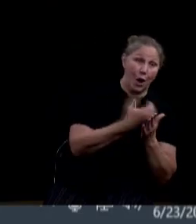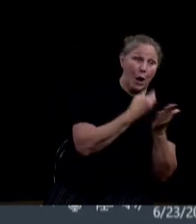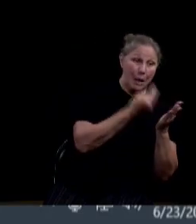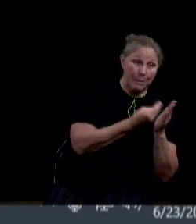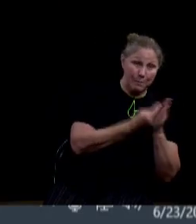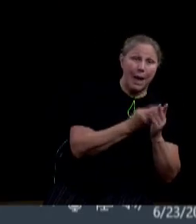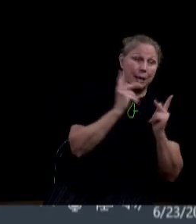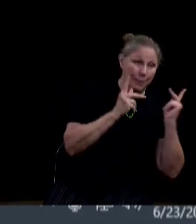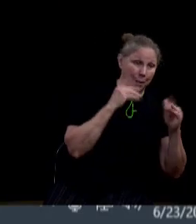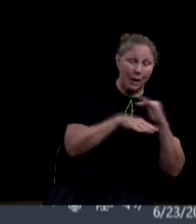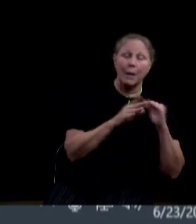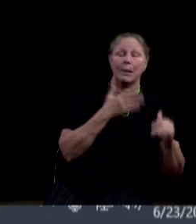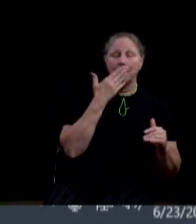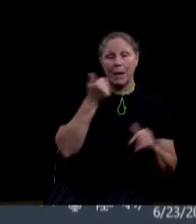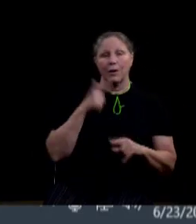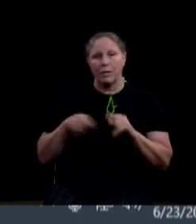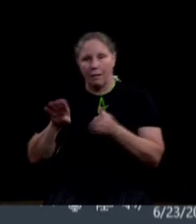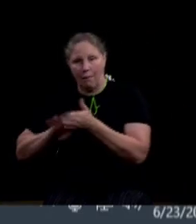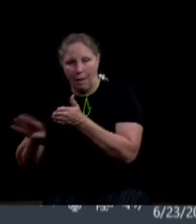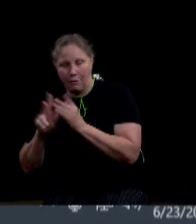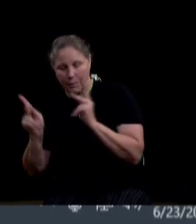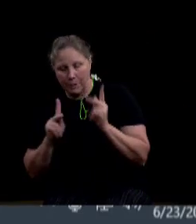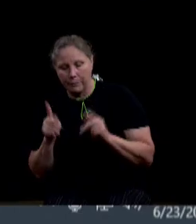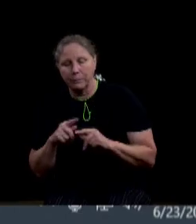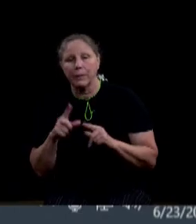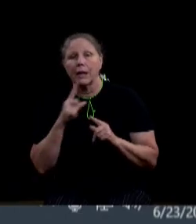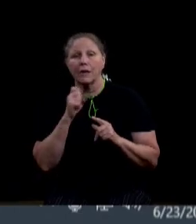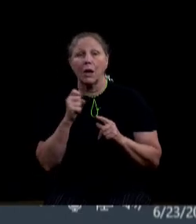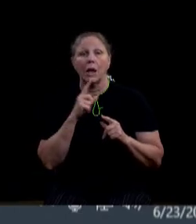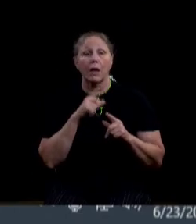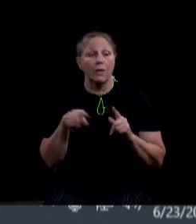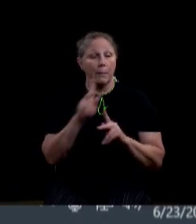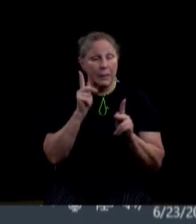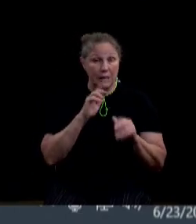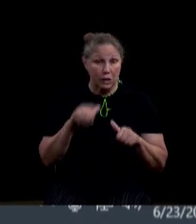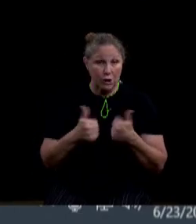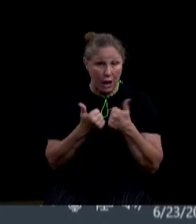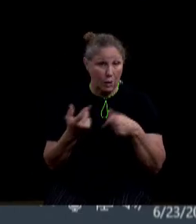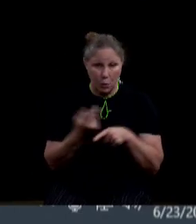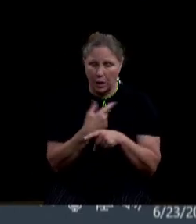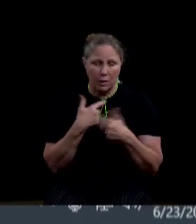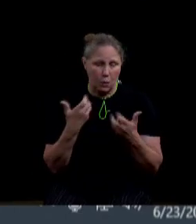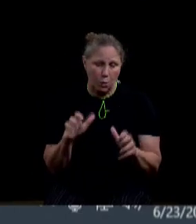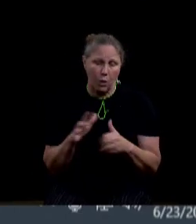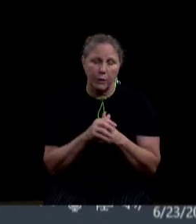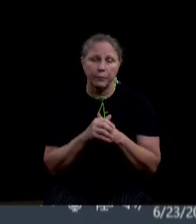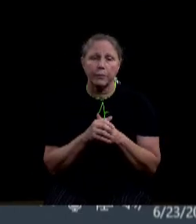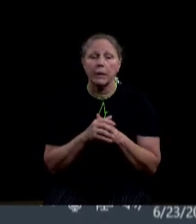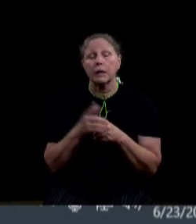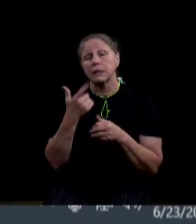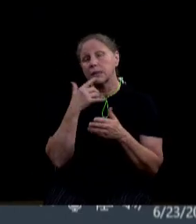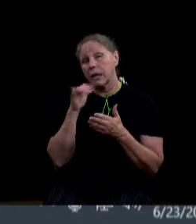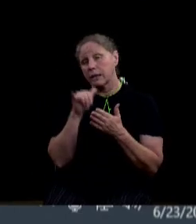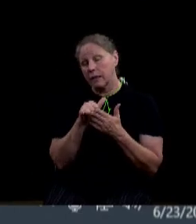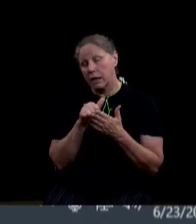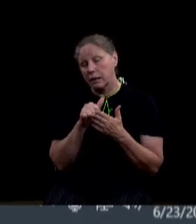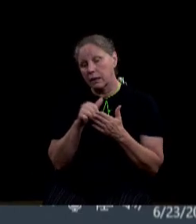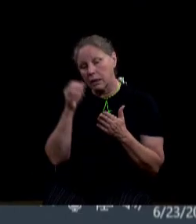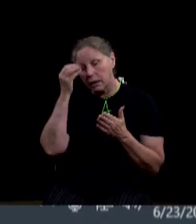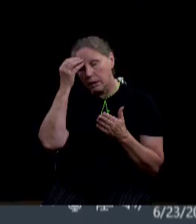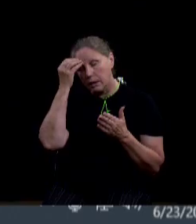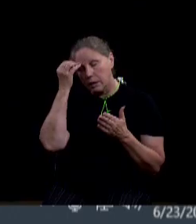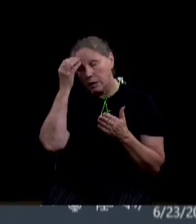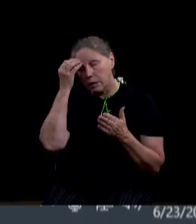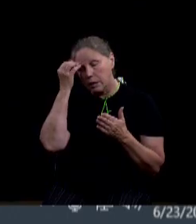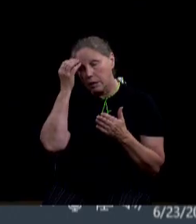another challenge at our small businessmen. So all that said, in the context of this pandemic